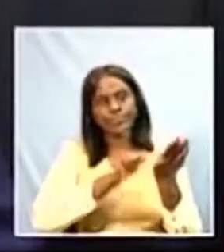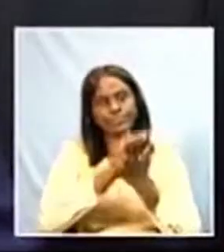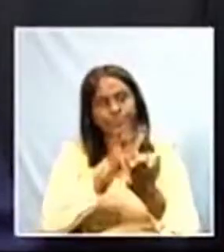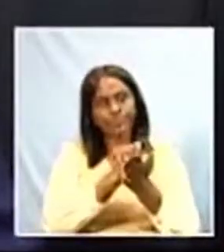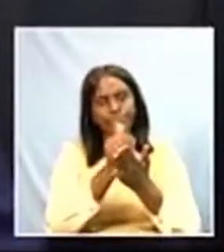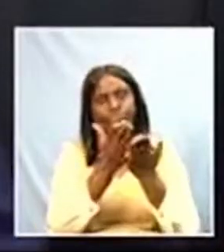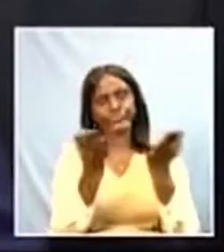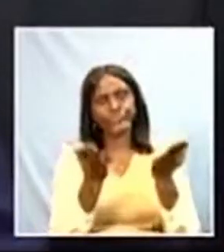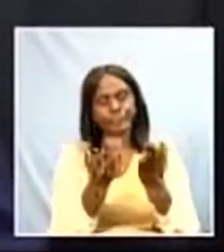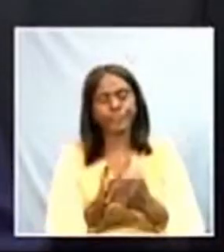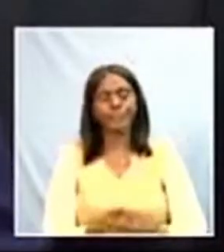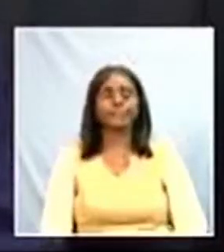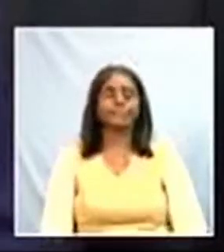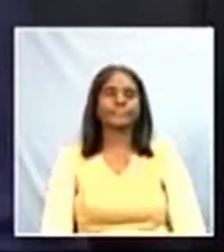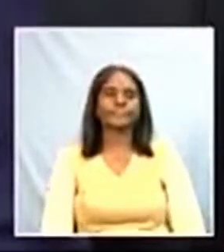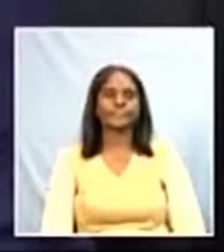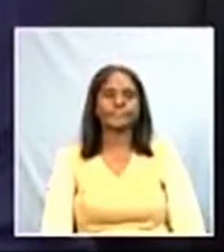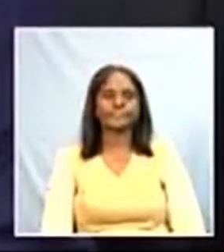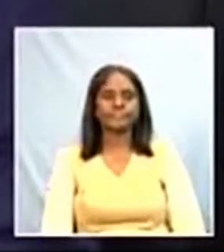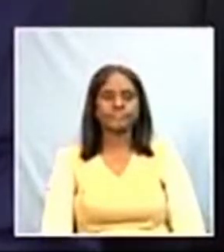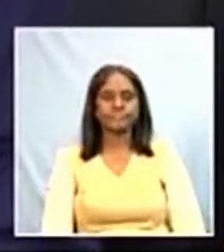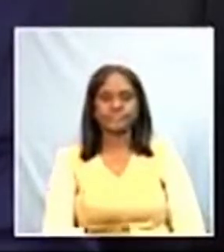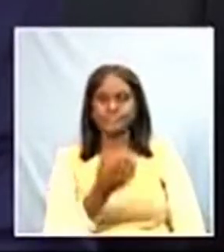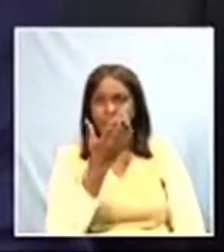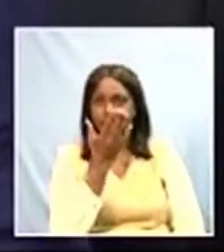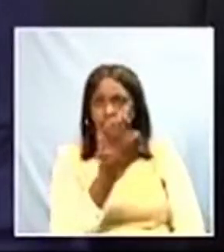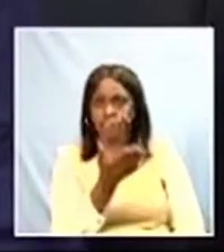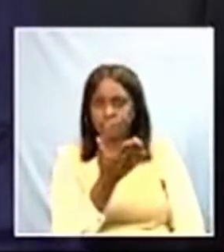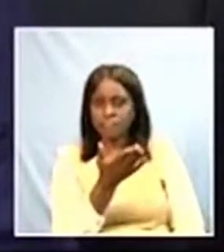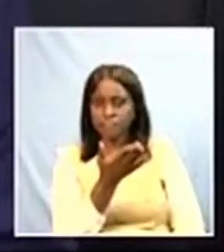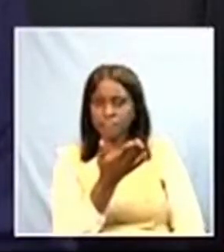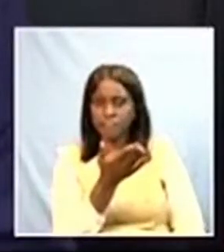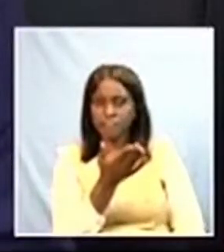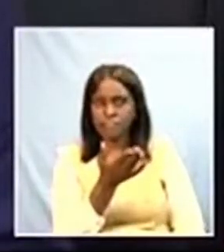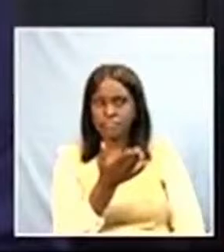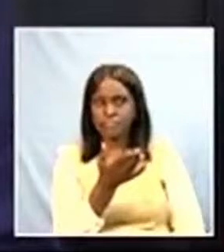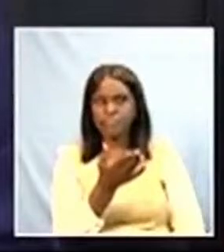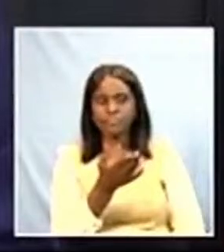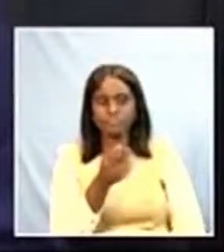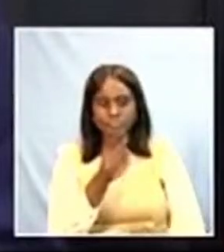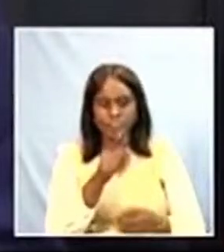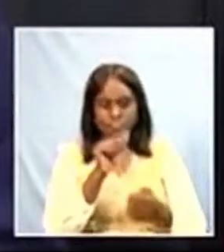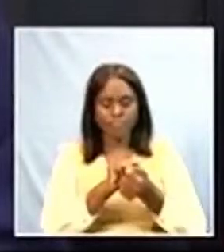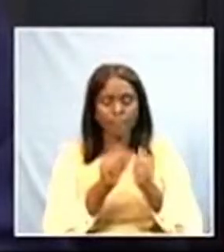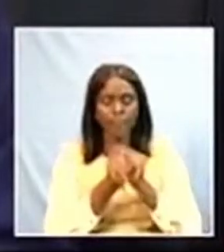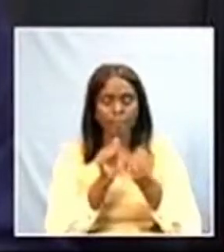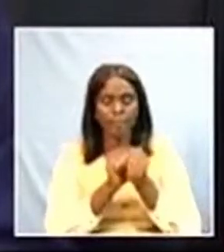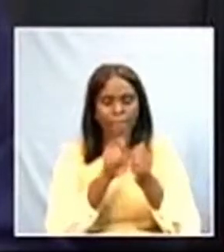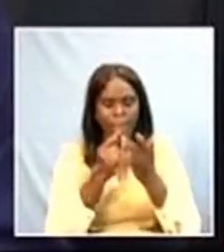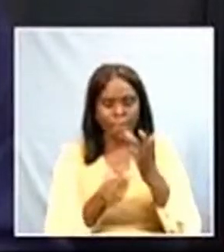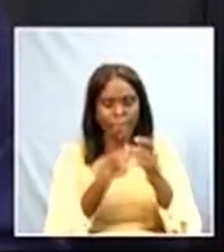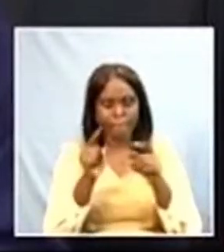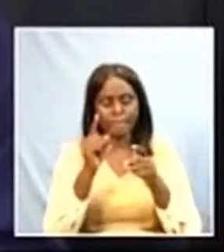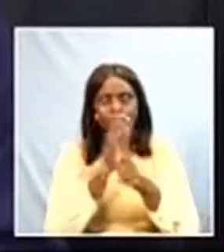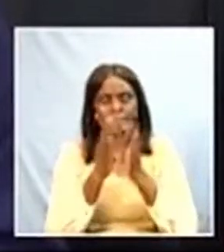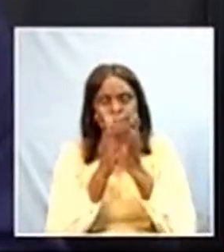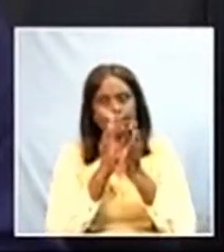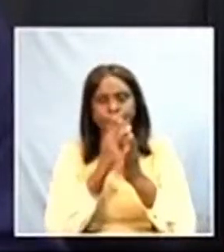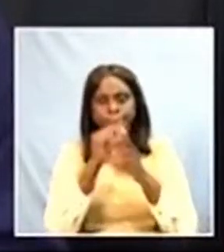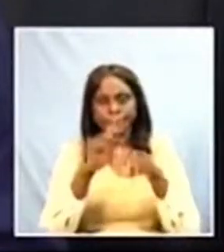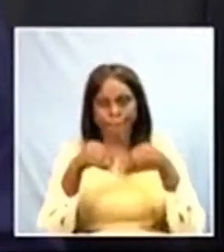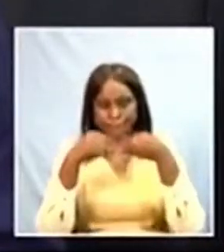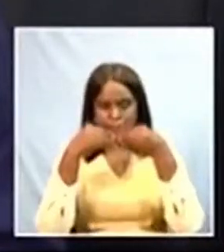re-advertisement? And the main cause was that the contractor did not